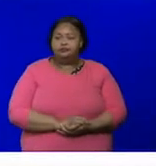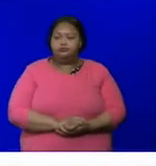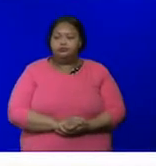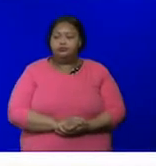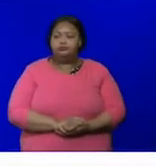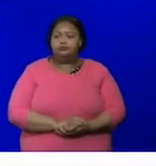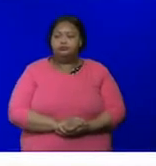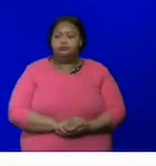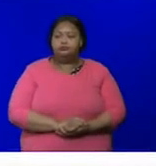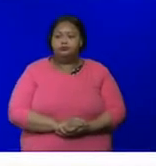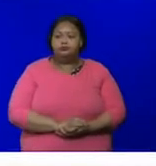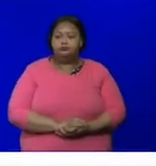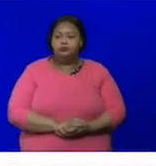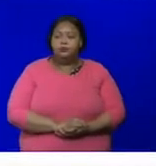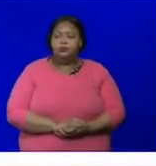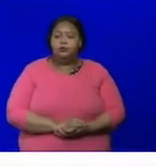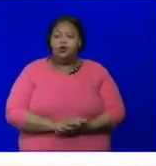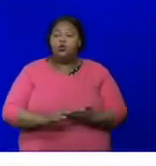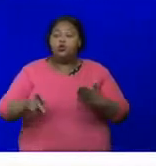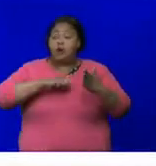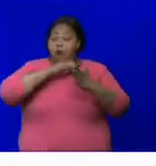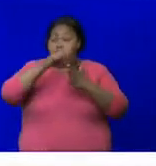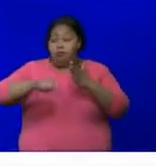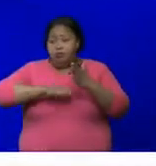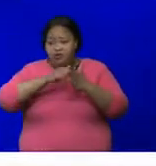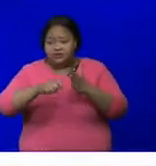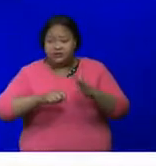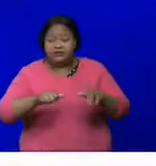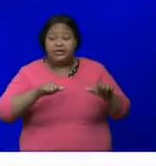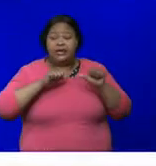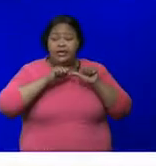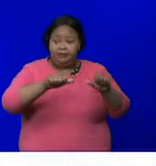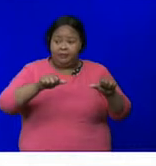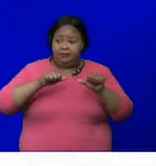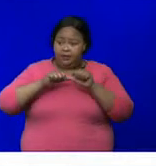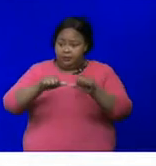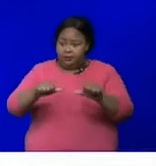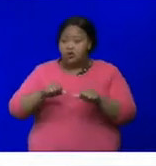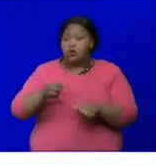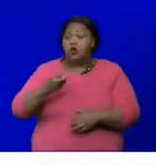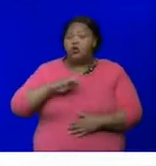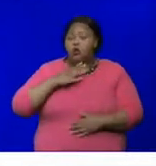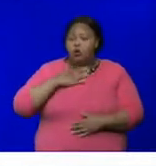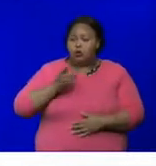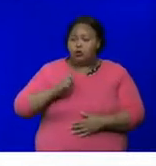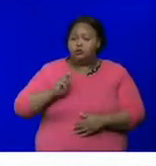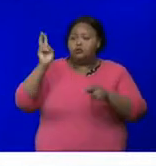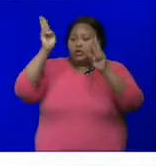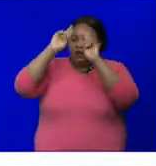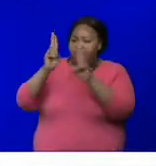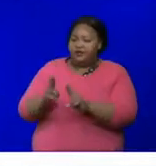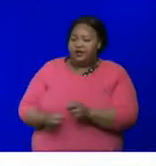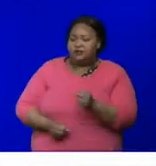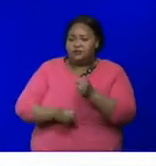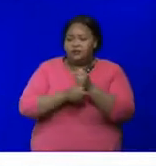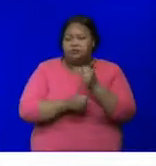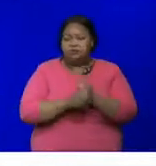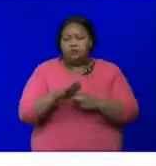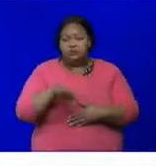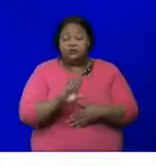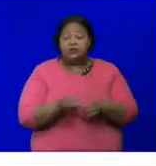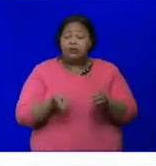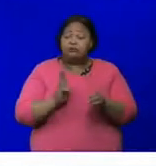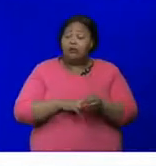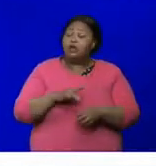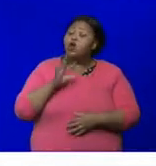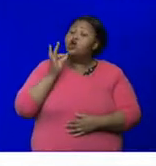are currently working on and about Eswatini's cooperative sector. To inspire you to think